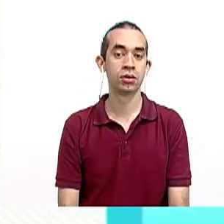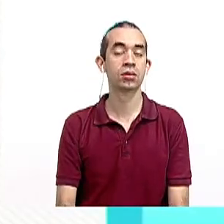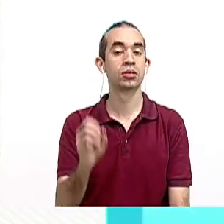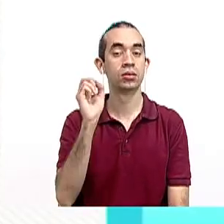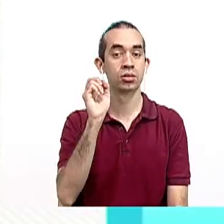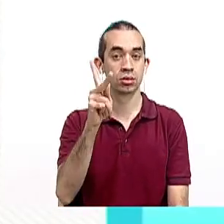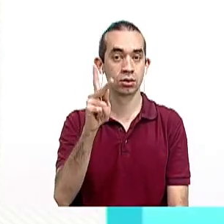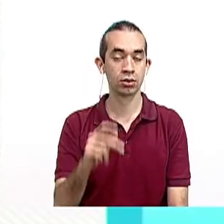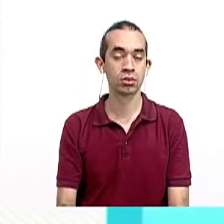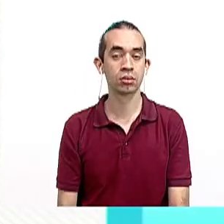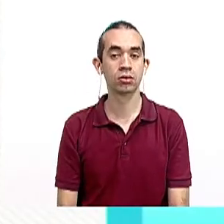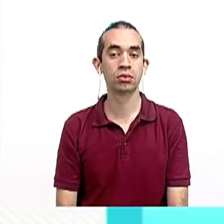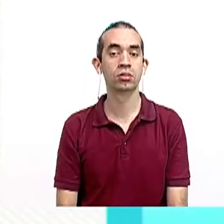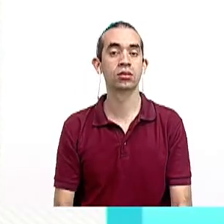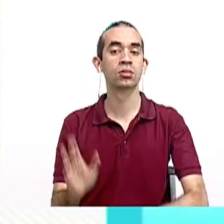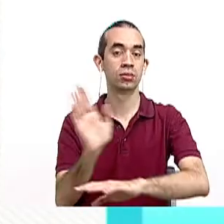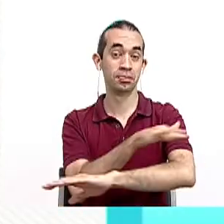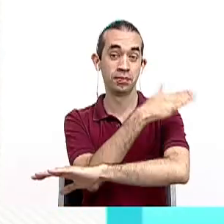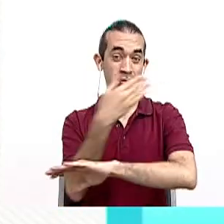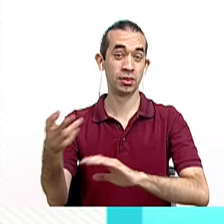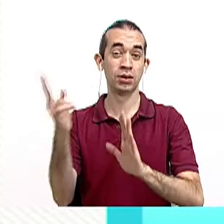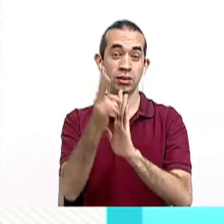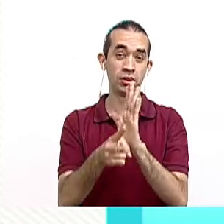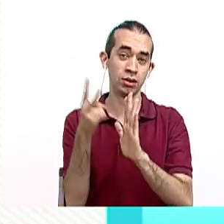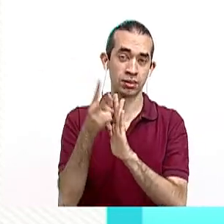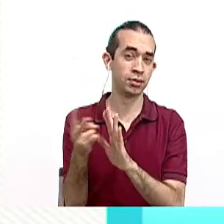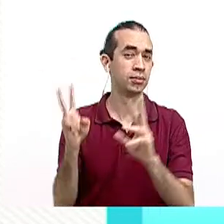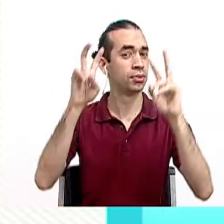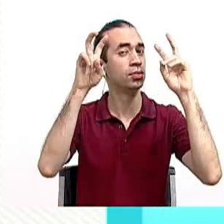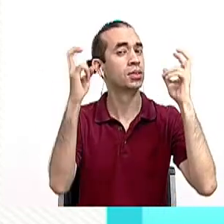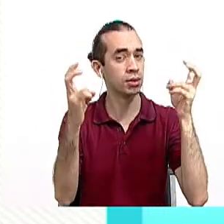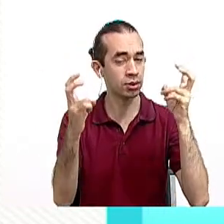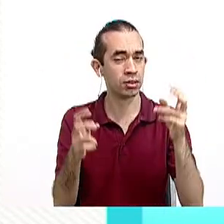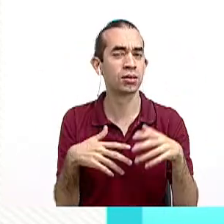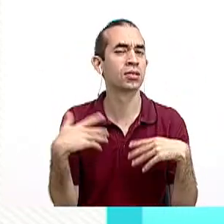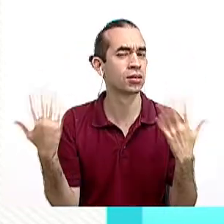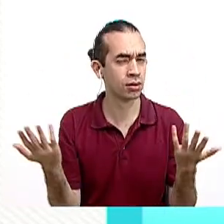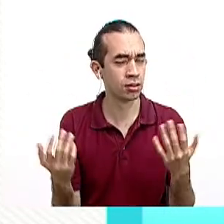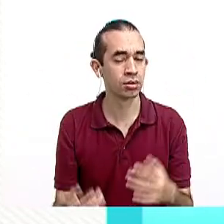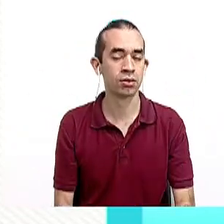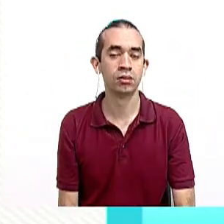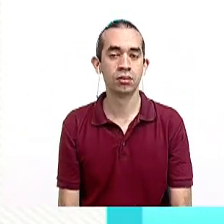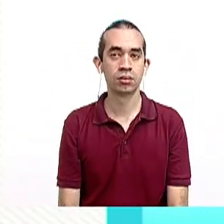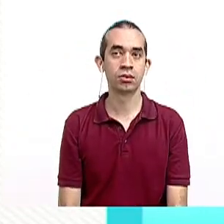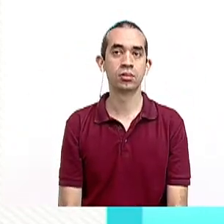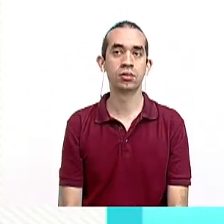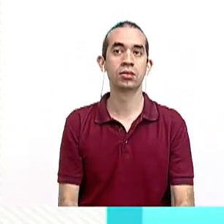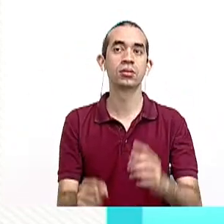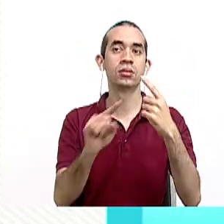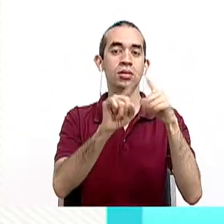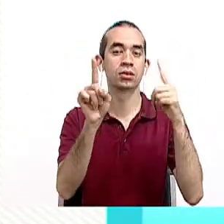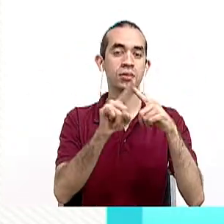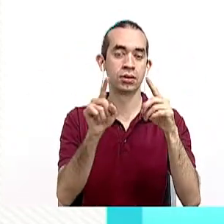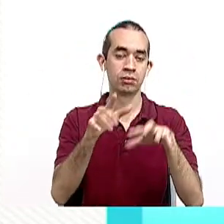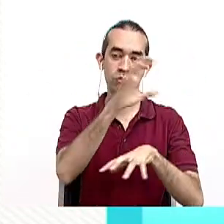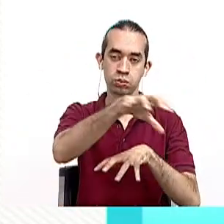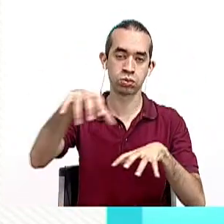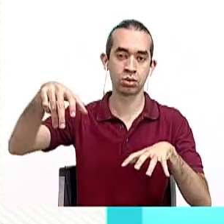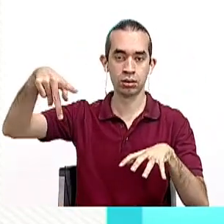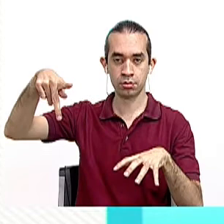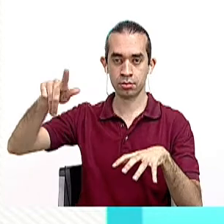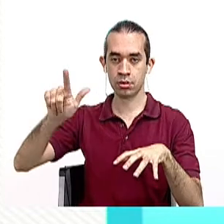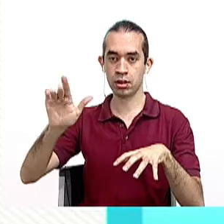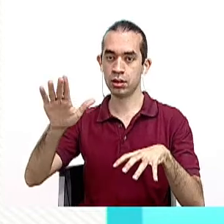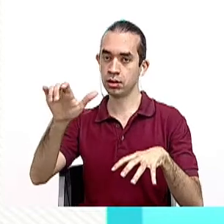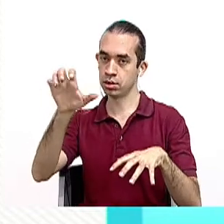Okay, so what is the video song about? It is about how to get different places in my